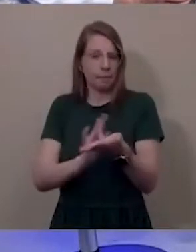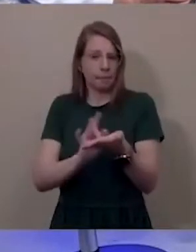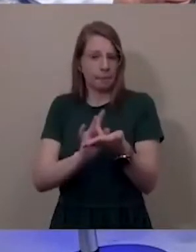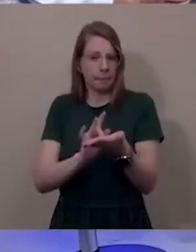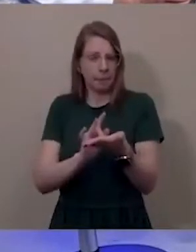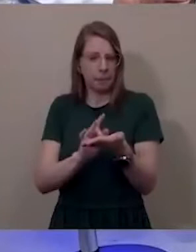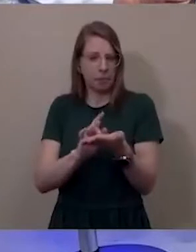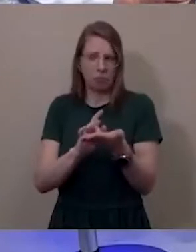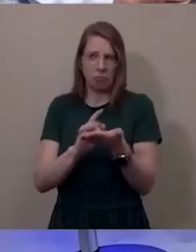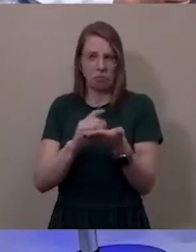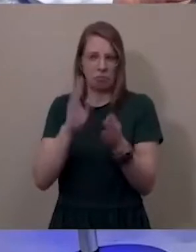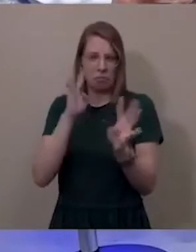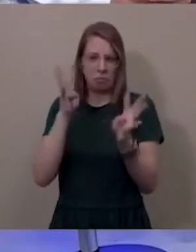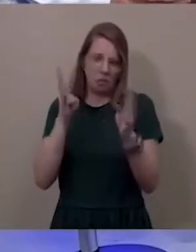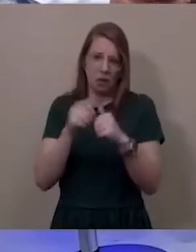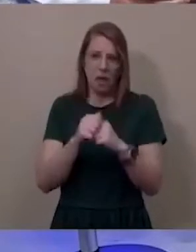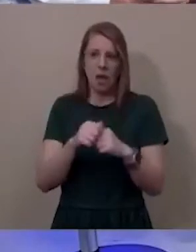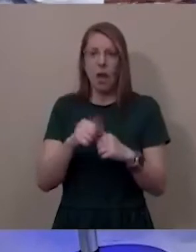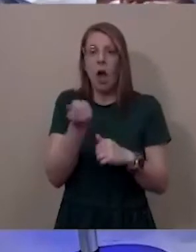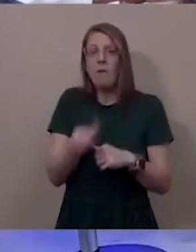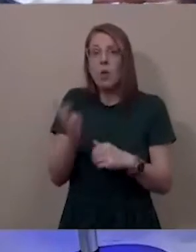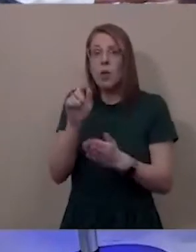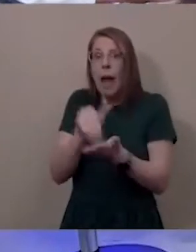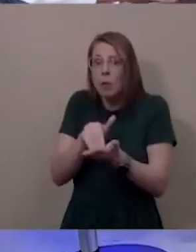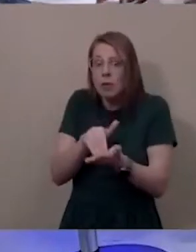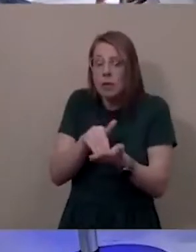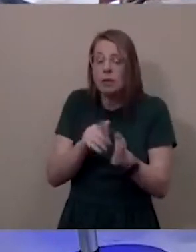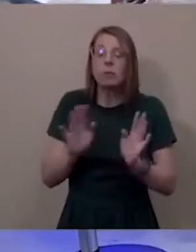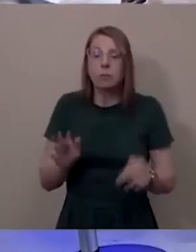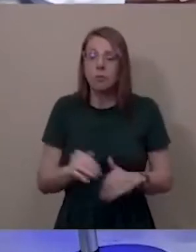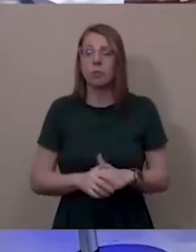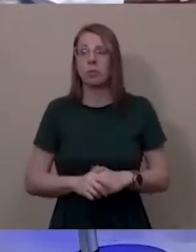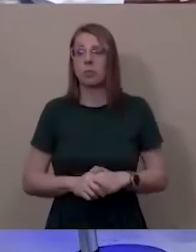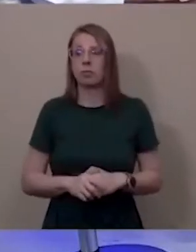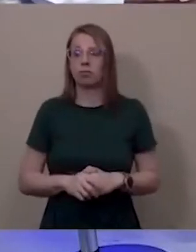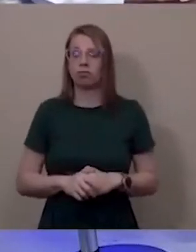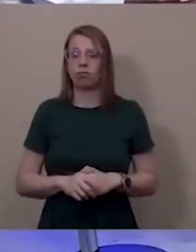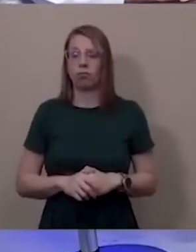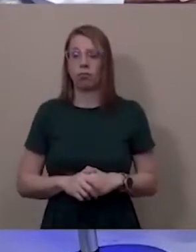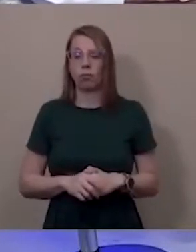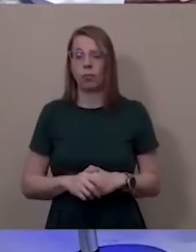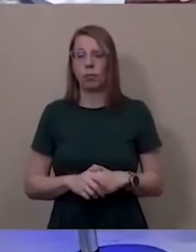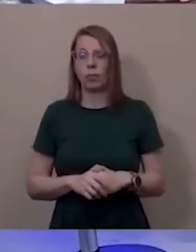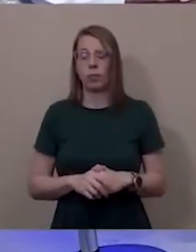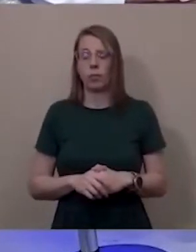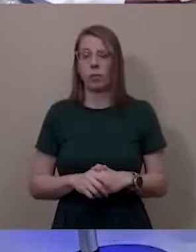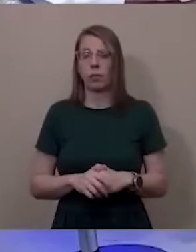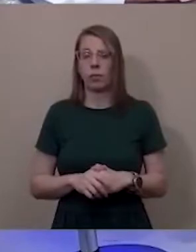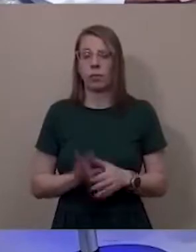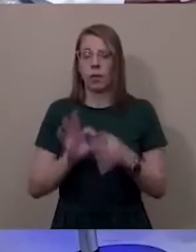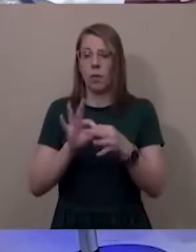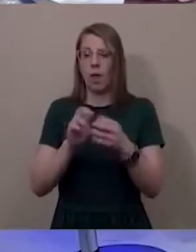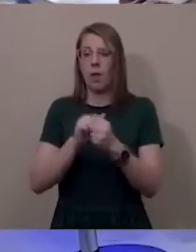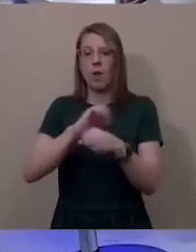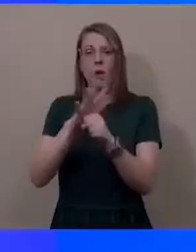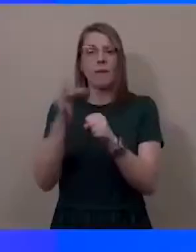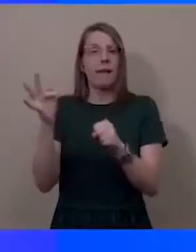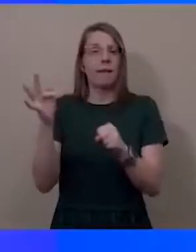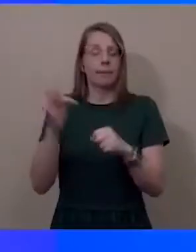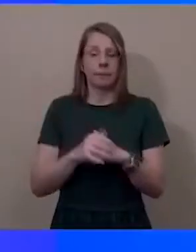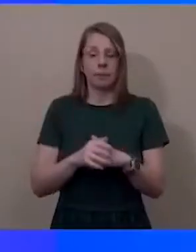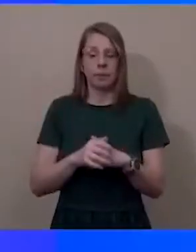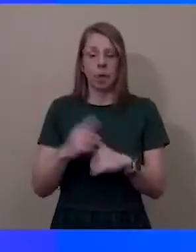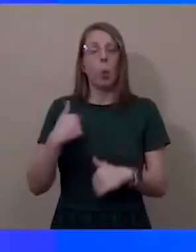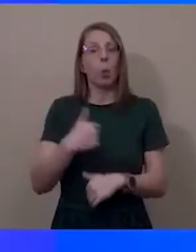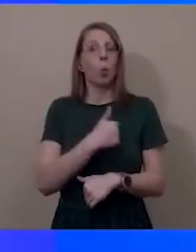just around? A couple thousand. So a couple thousand. Yeah. So I think when you put that in the context of COVID-19, where you said